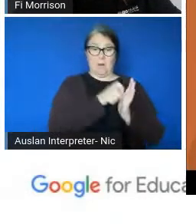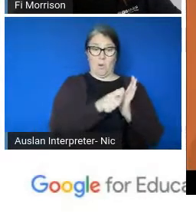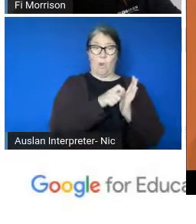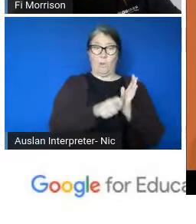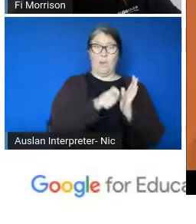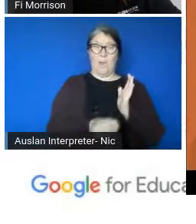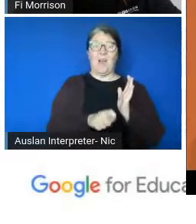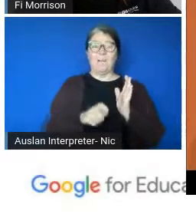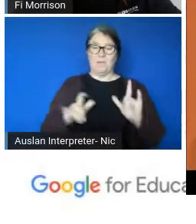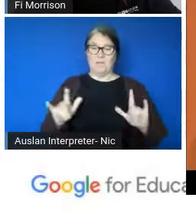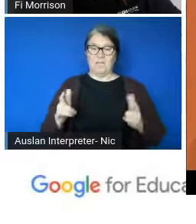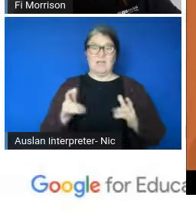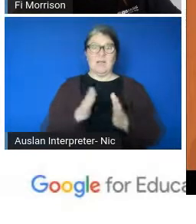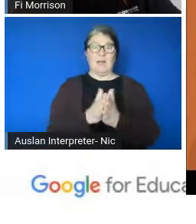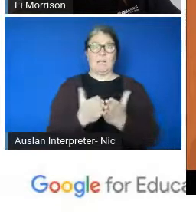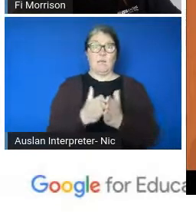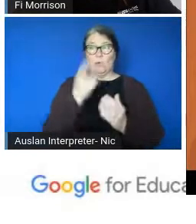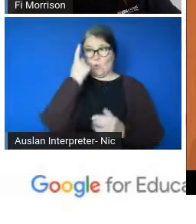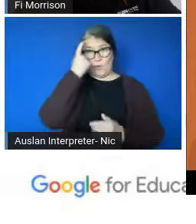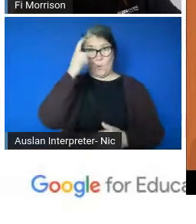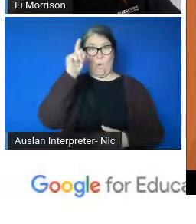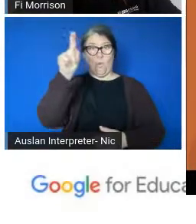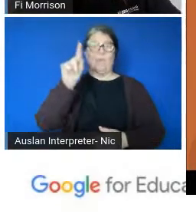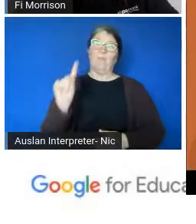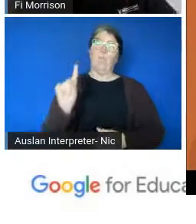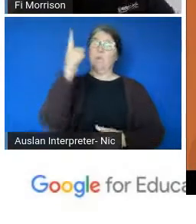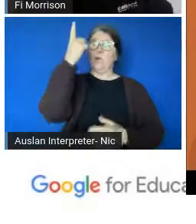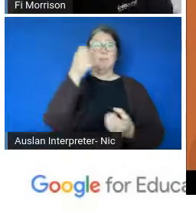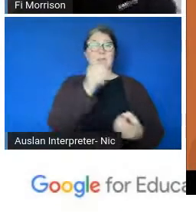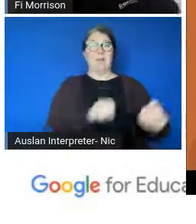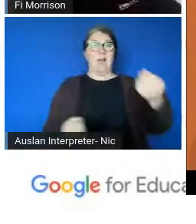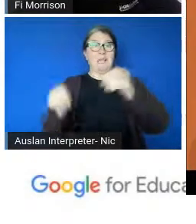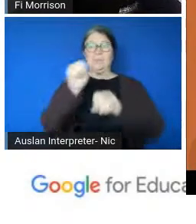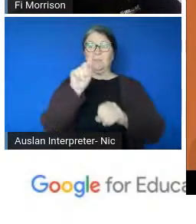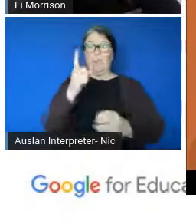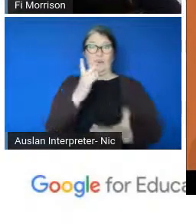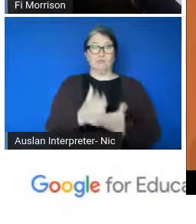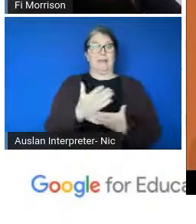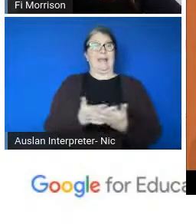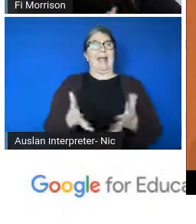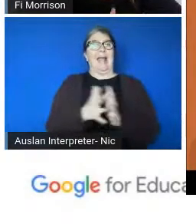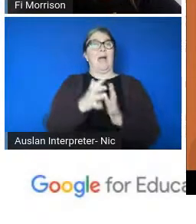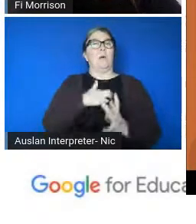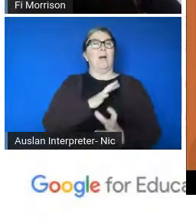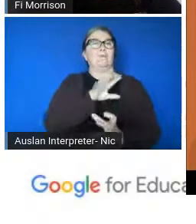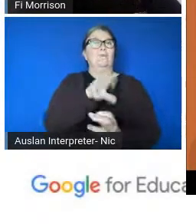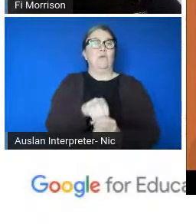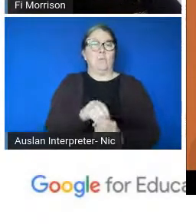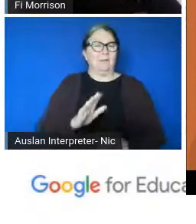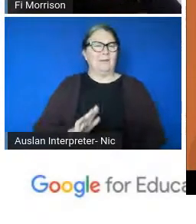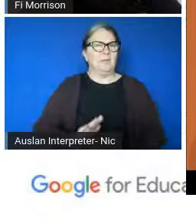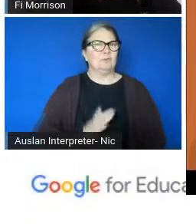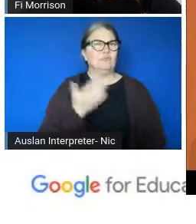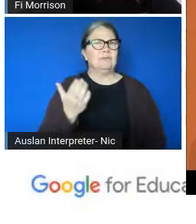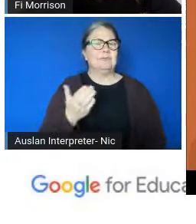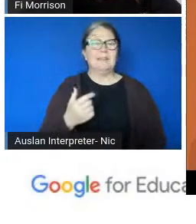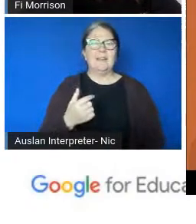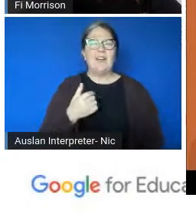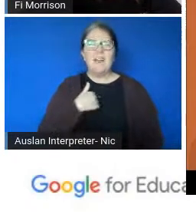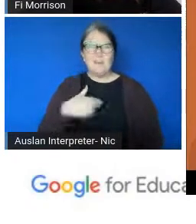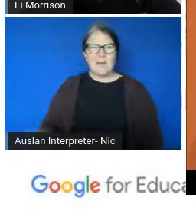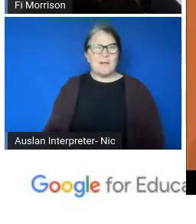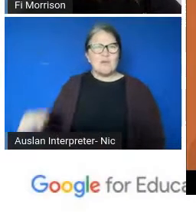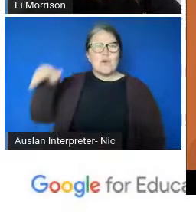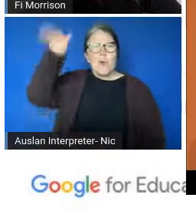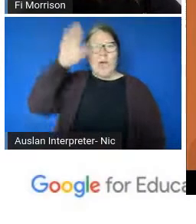book called The First Scientist. But how I got into science was really interesting. I grew up chasing lizards and